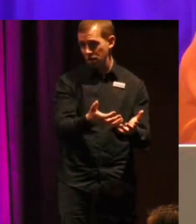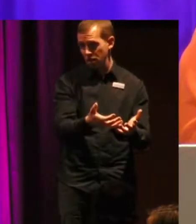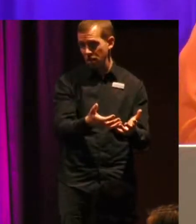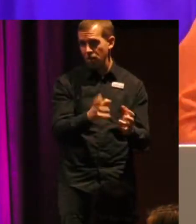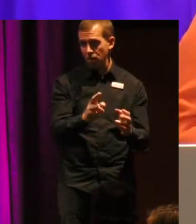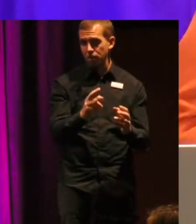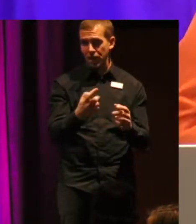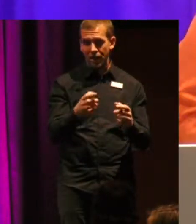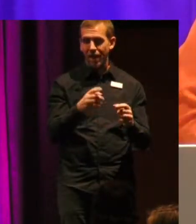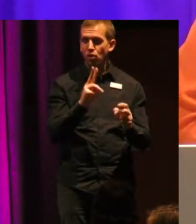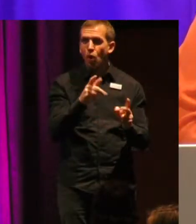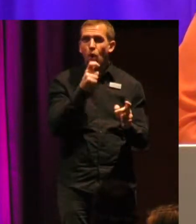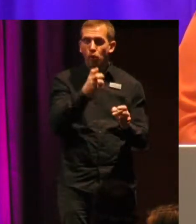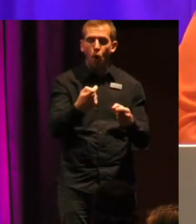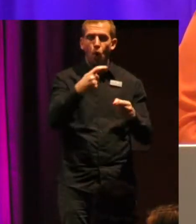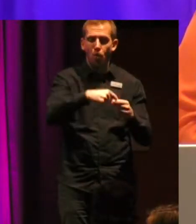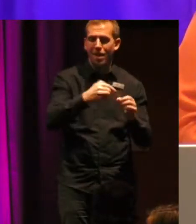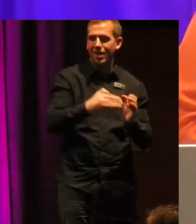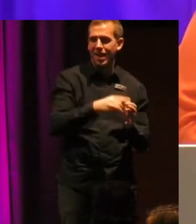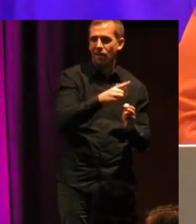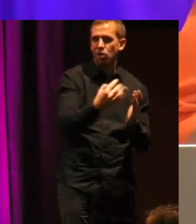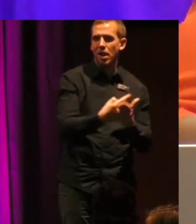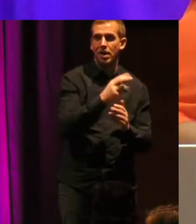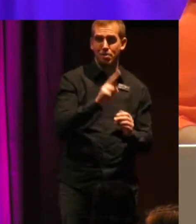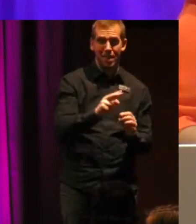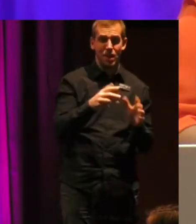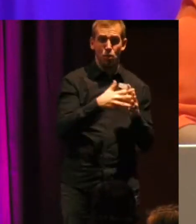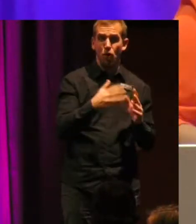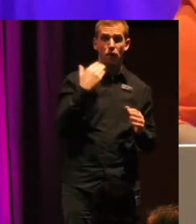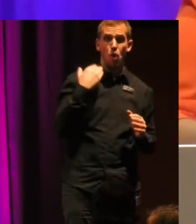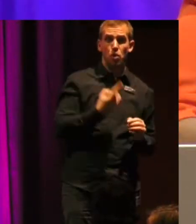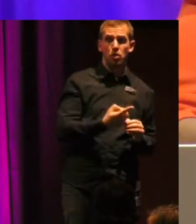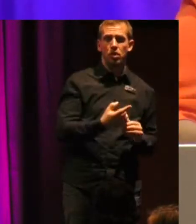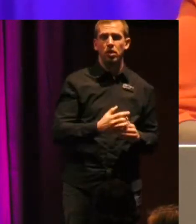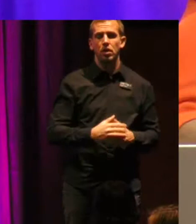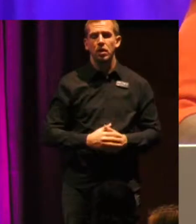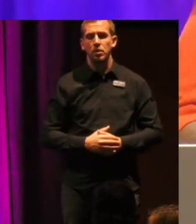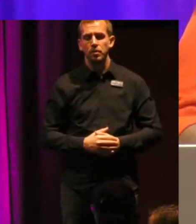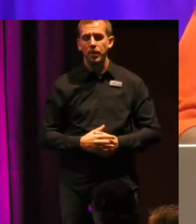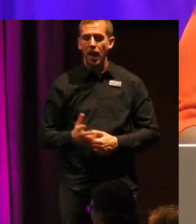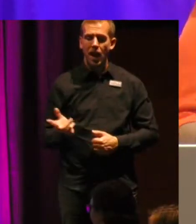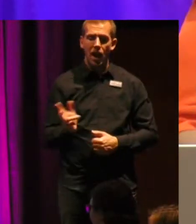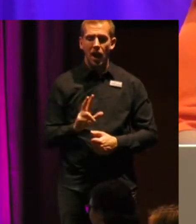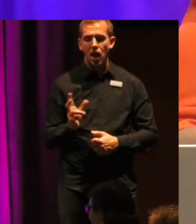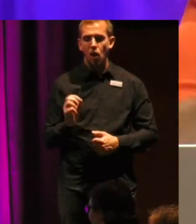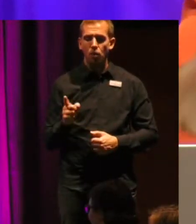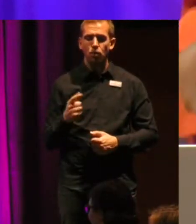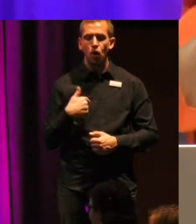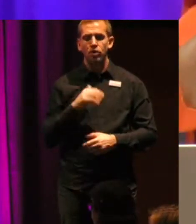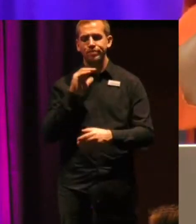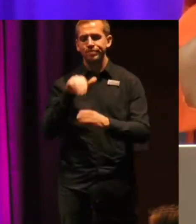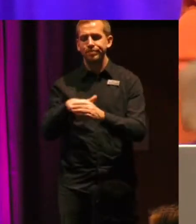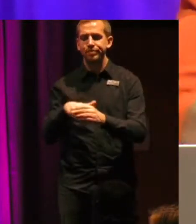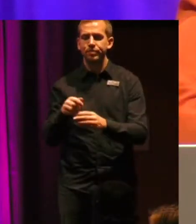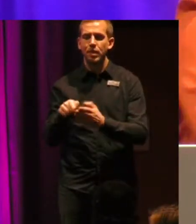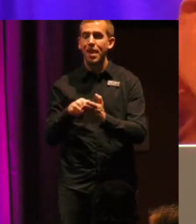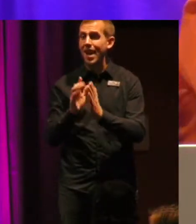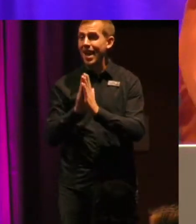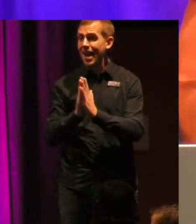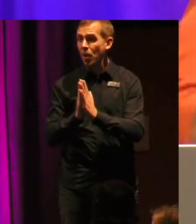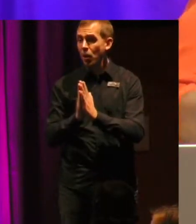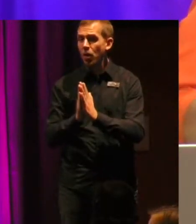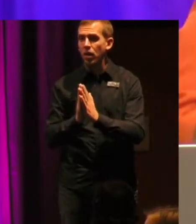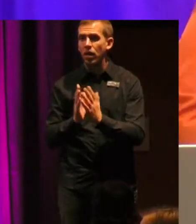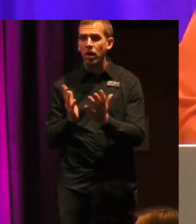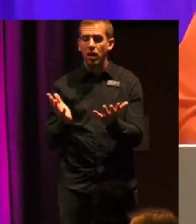transgression, supposedly in the community. If you're of a specific religious background, again, it